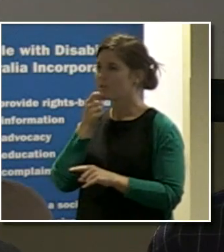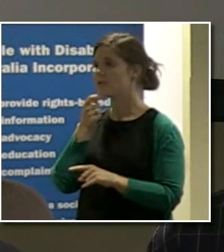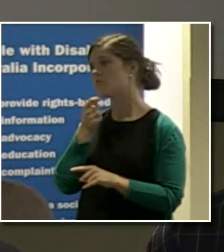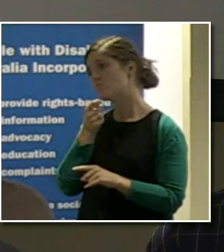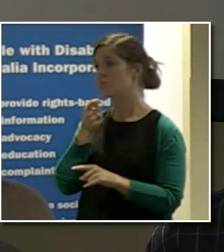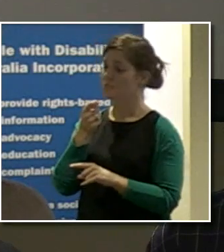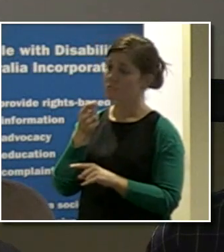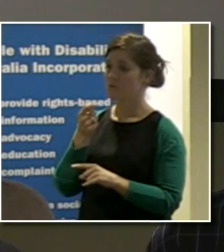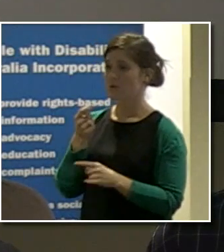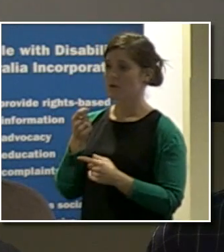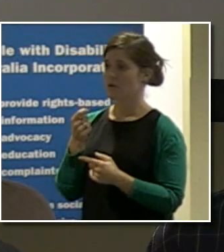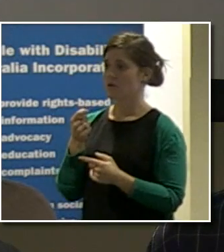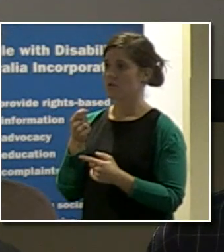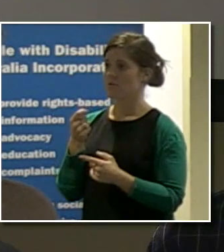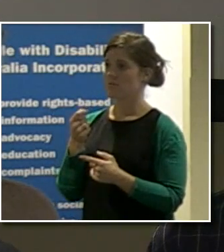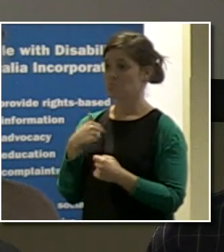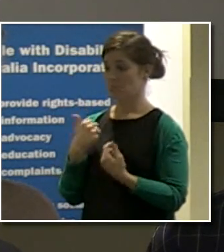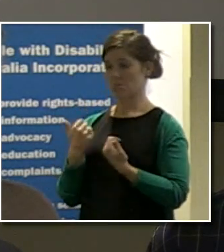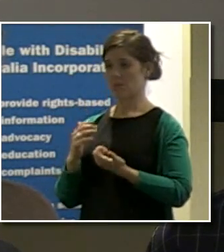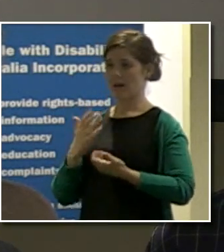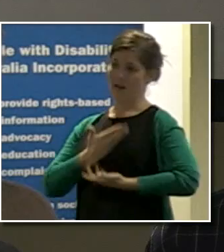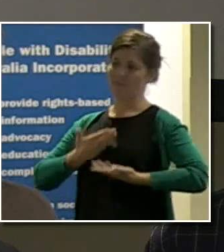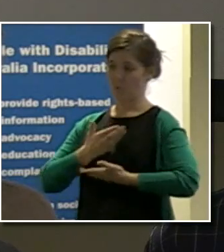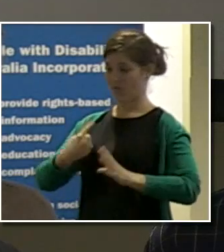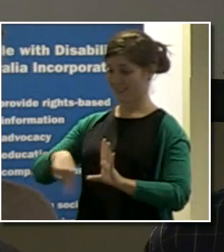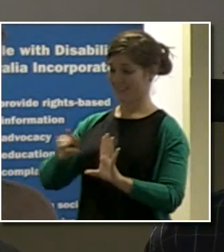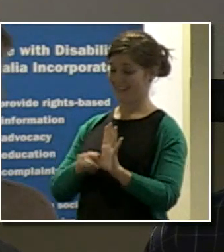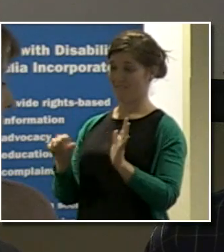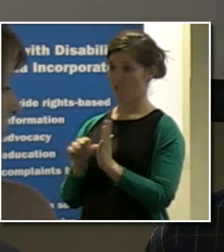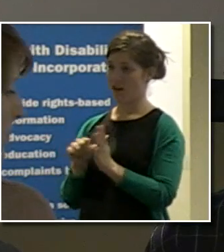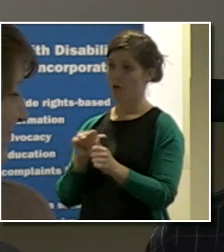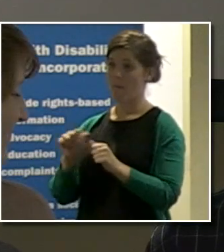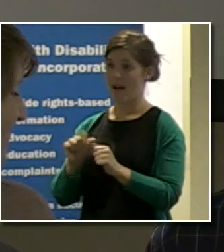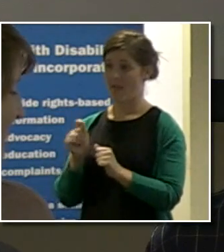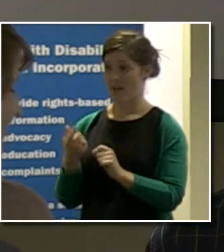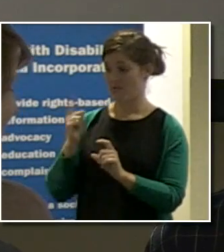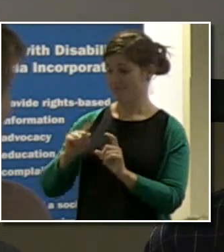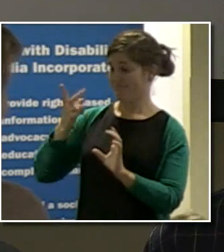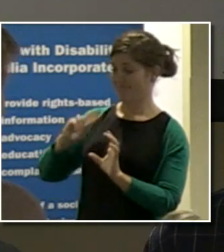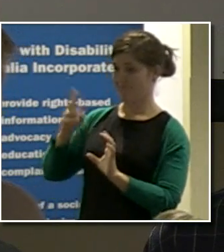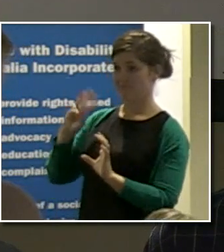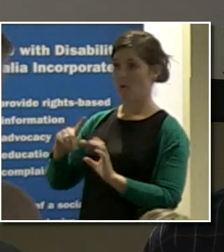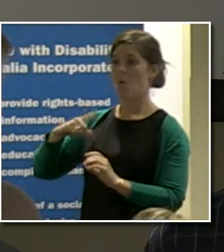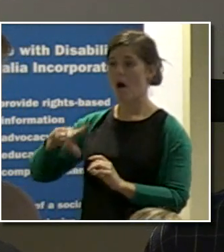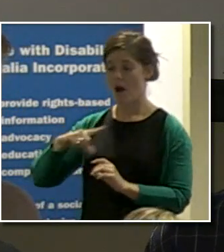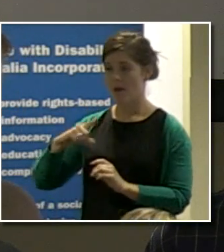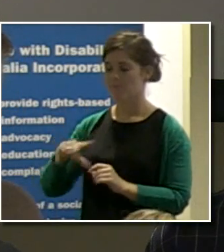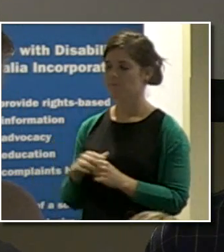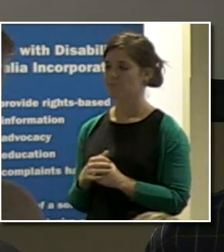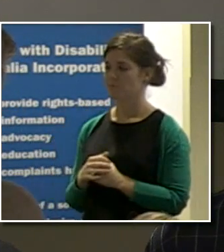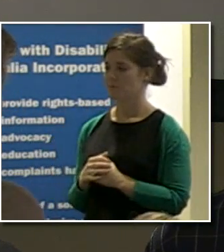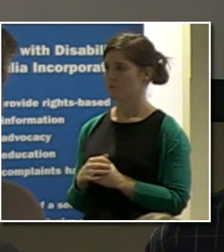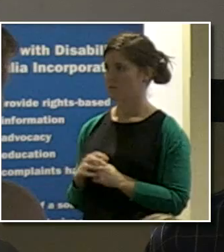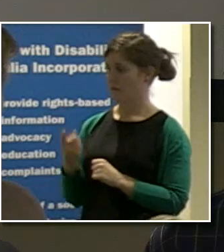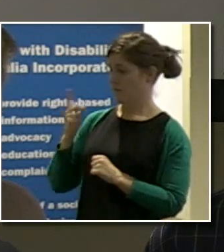unhappy about the position that we are in this year as opposed to previous years is two things. We, in